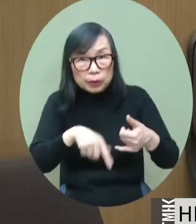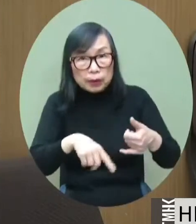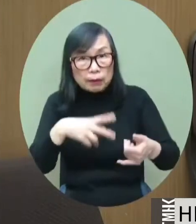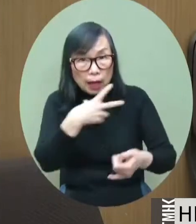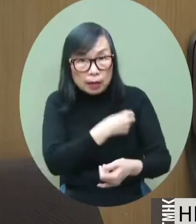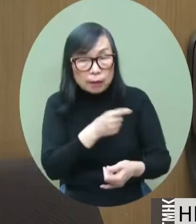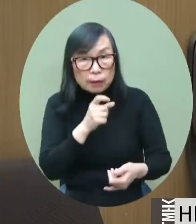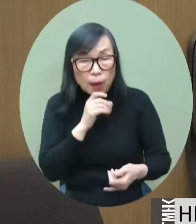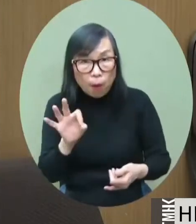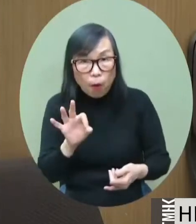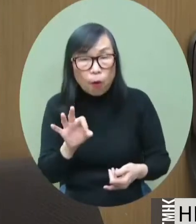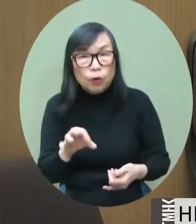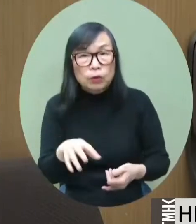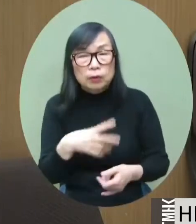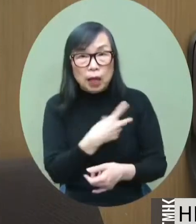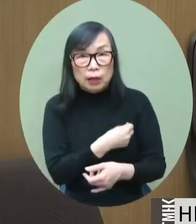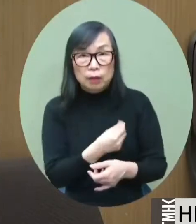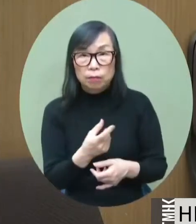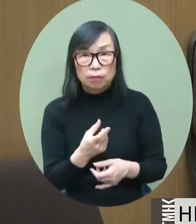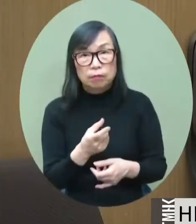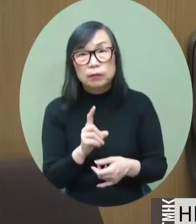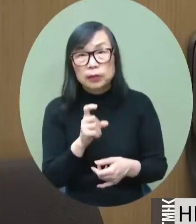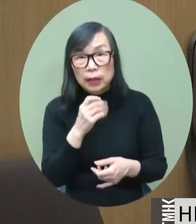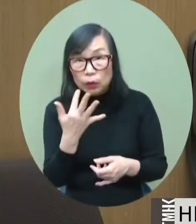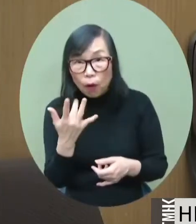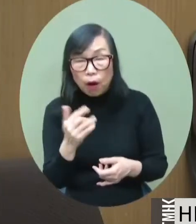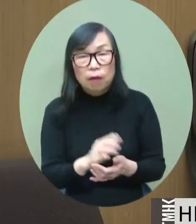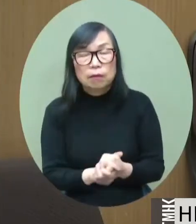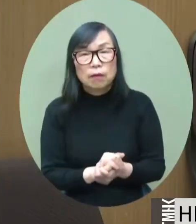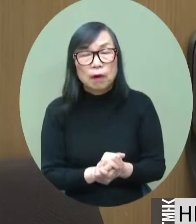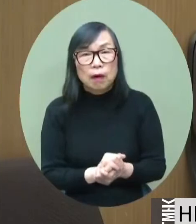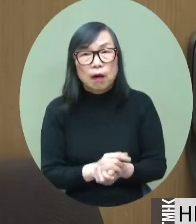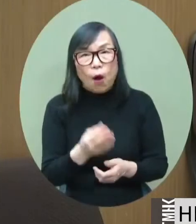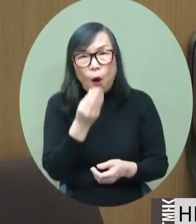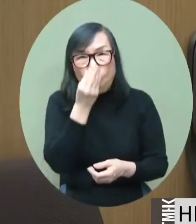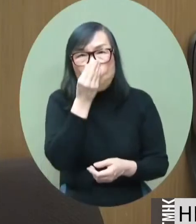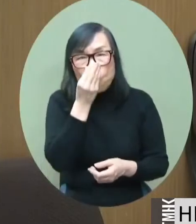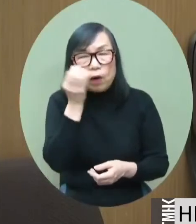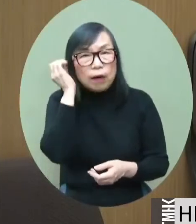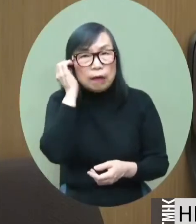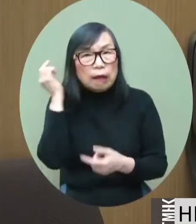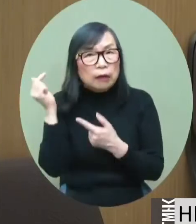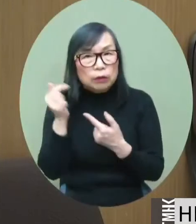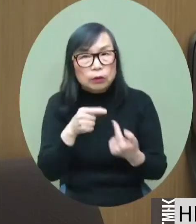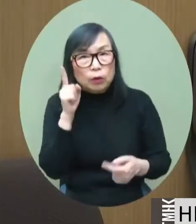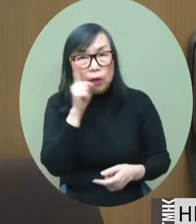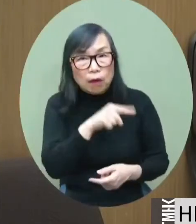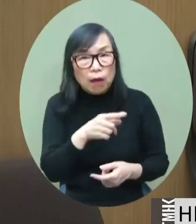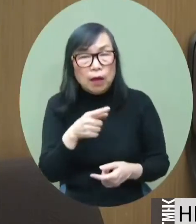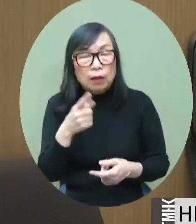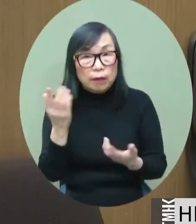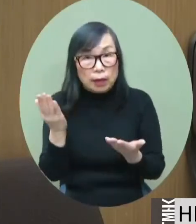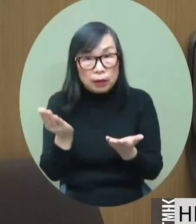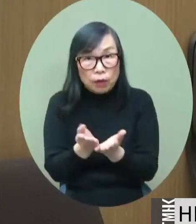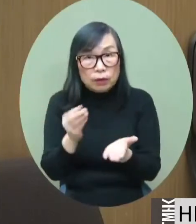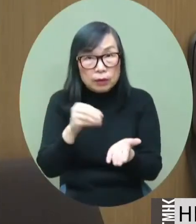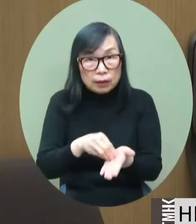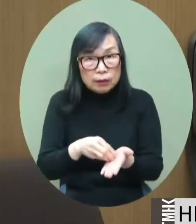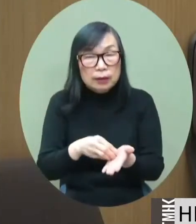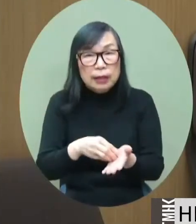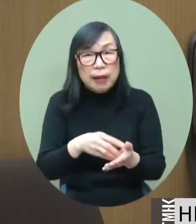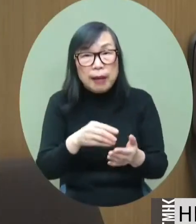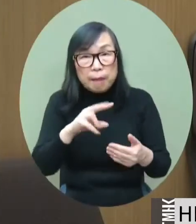for the 47-year-old female patient, how many jabs did she take? You said that she had suffered